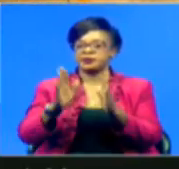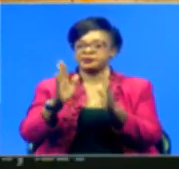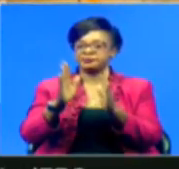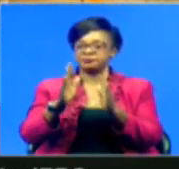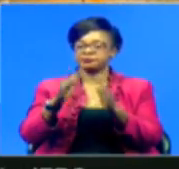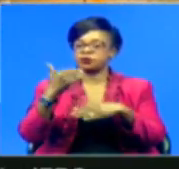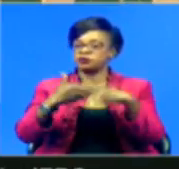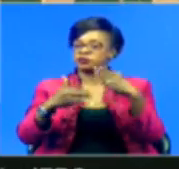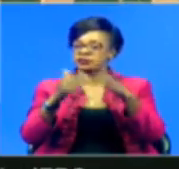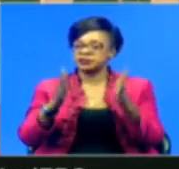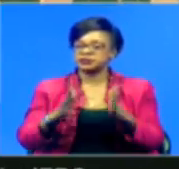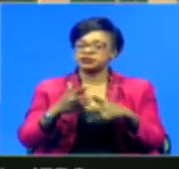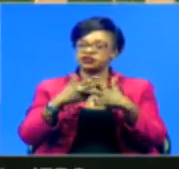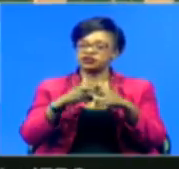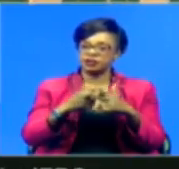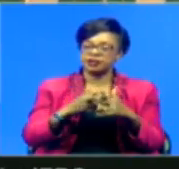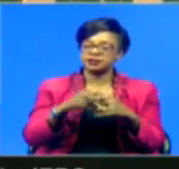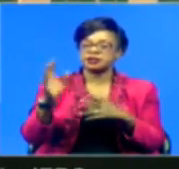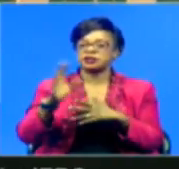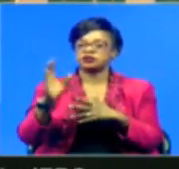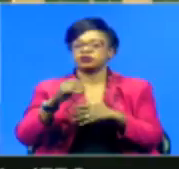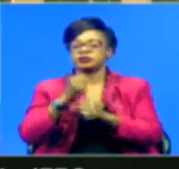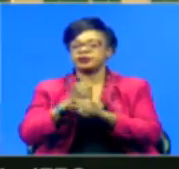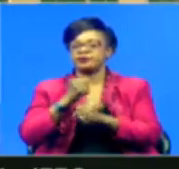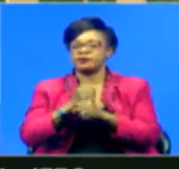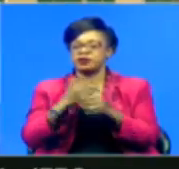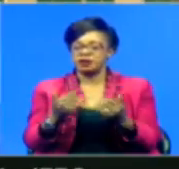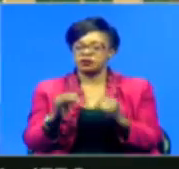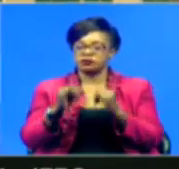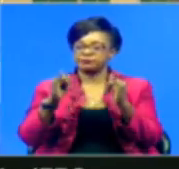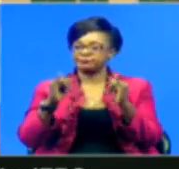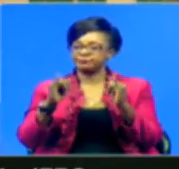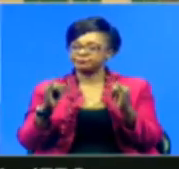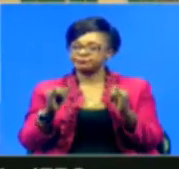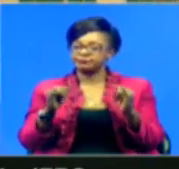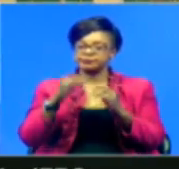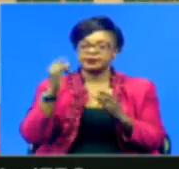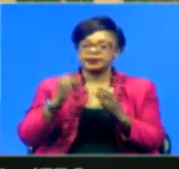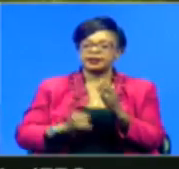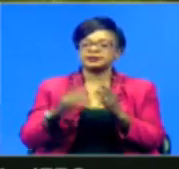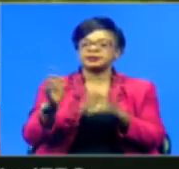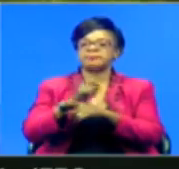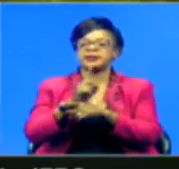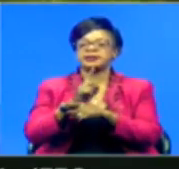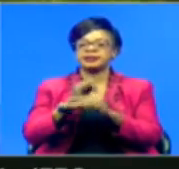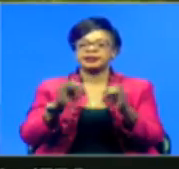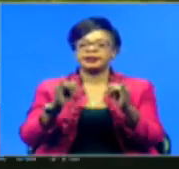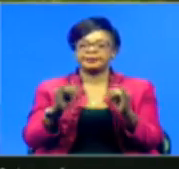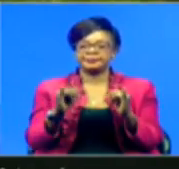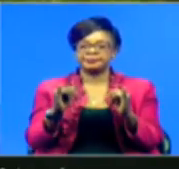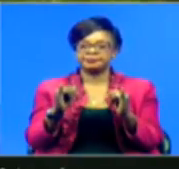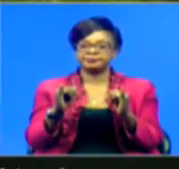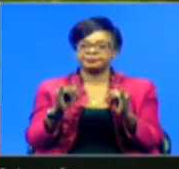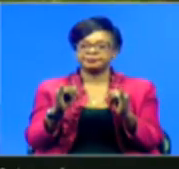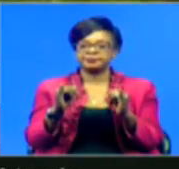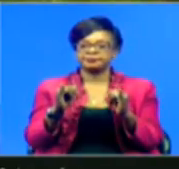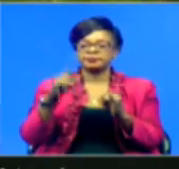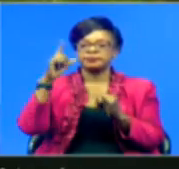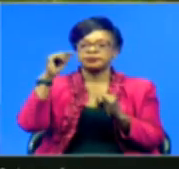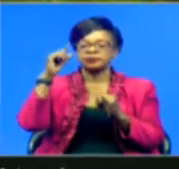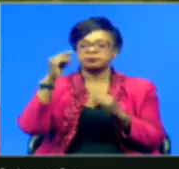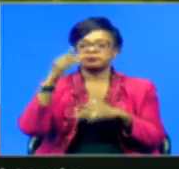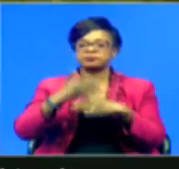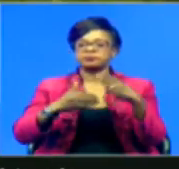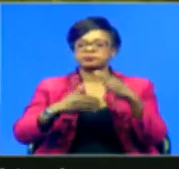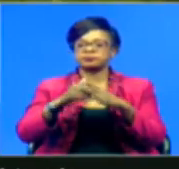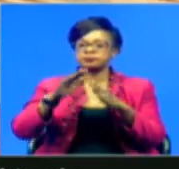Contractors, engineers, casual staff are all sprucing up the station in last-minute cleanup activities. The Mombasa terminus, built on a slope,